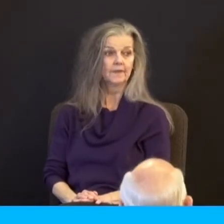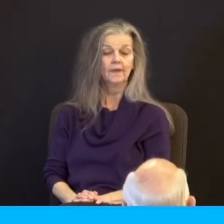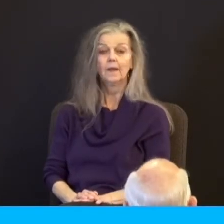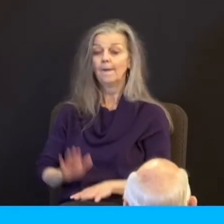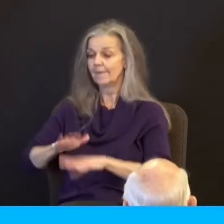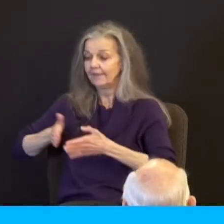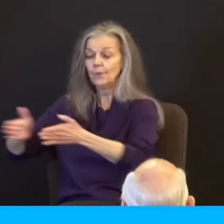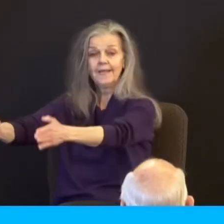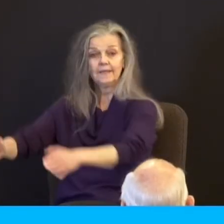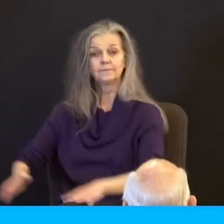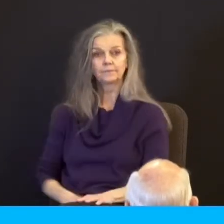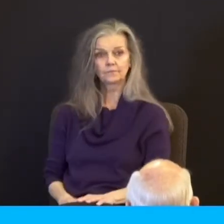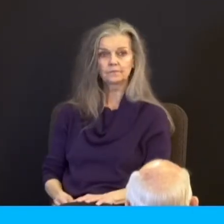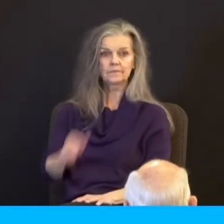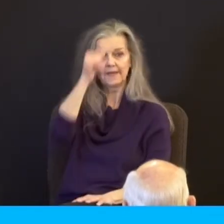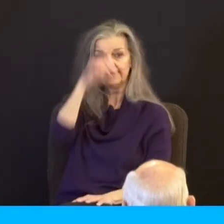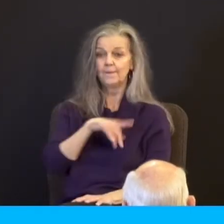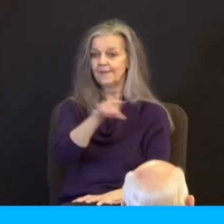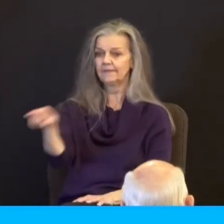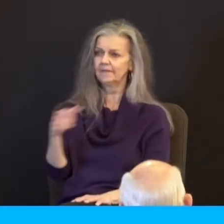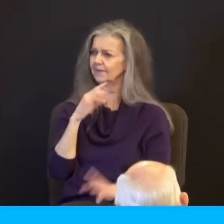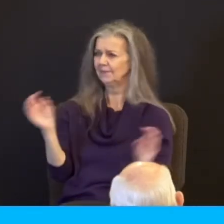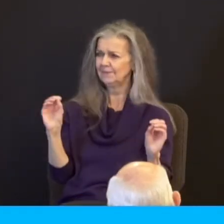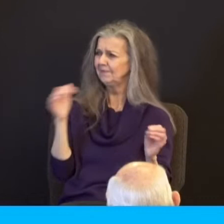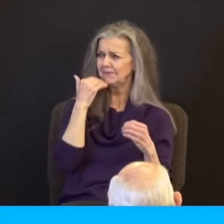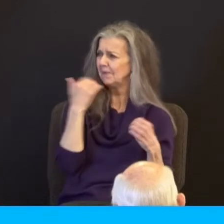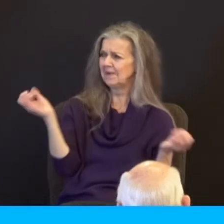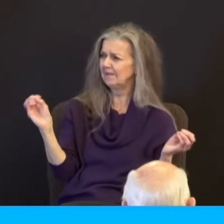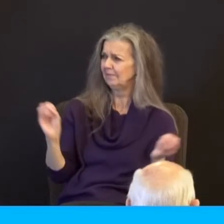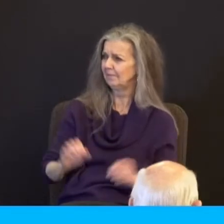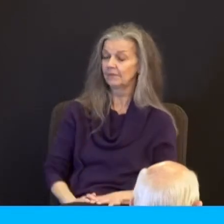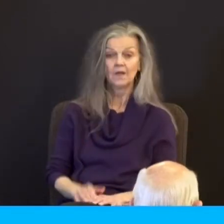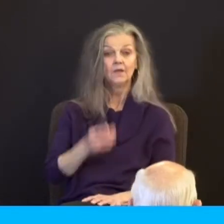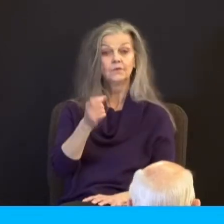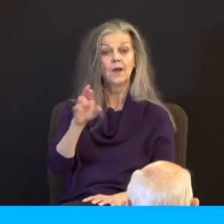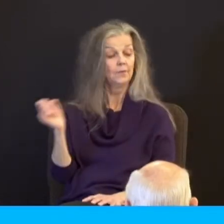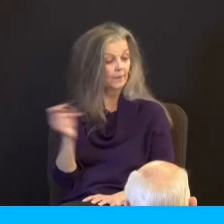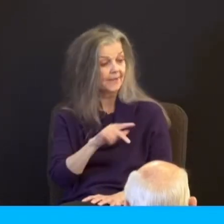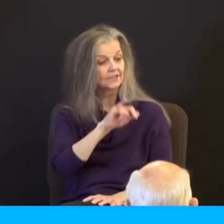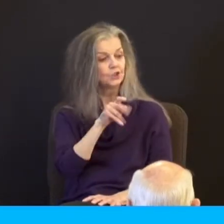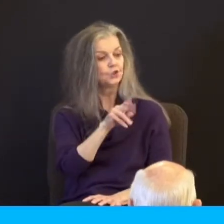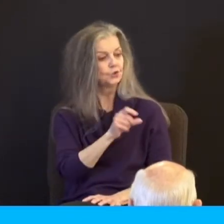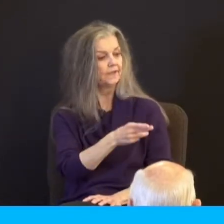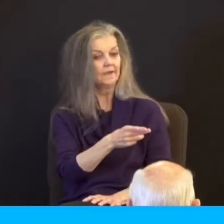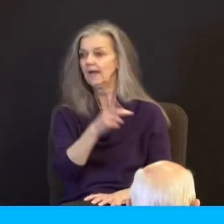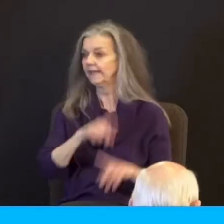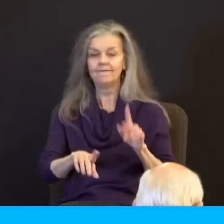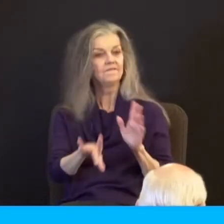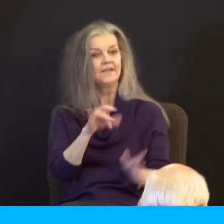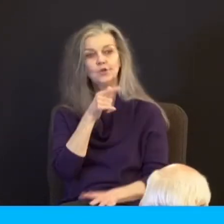way. And they said, there's no harlot in this place. And so Hira returned to Judah and said, I cannot find